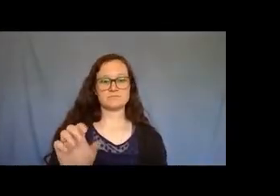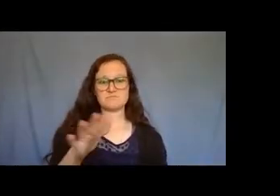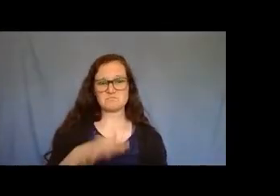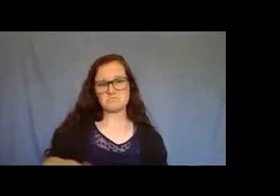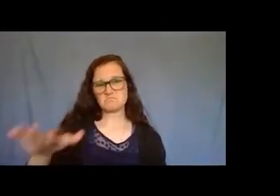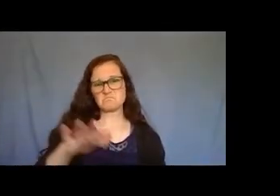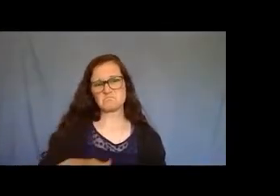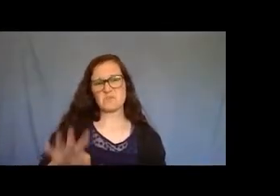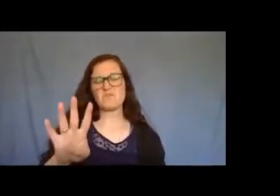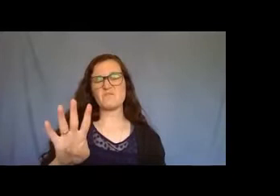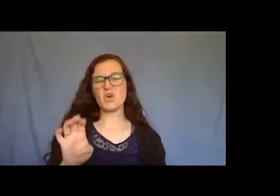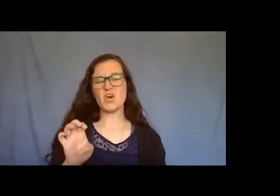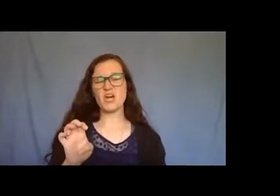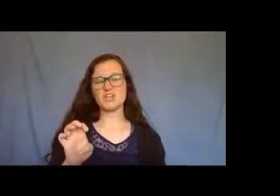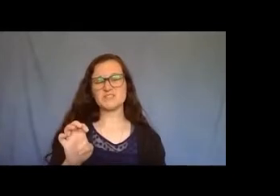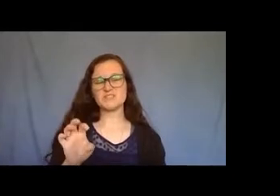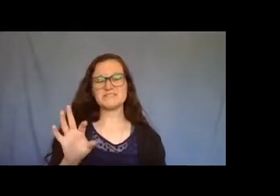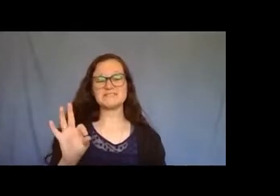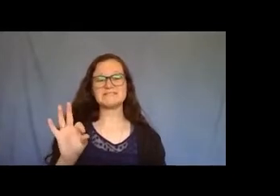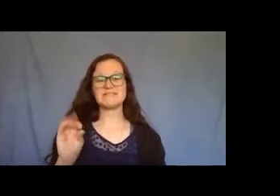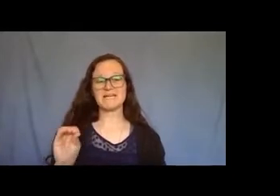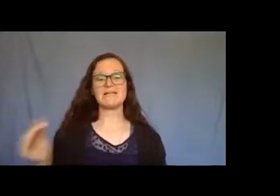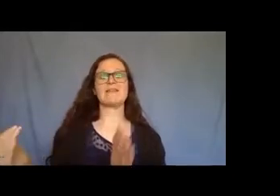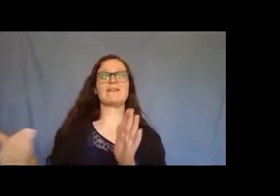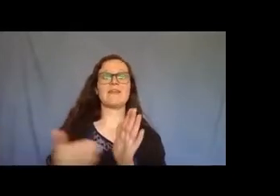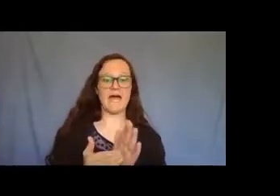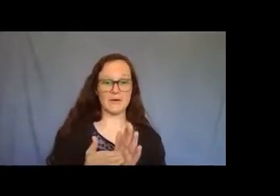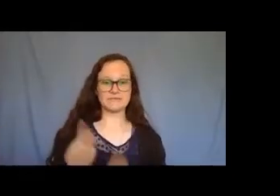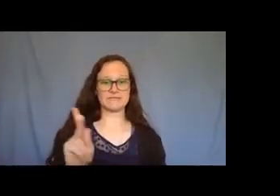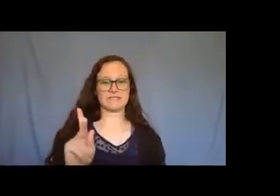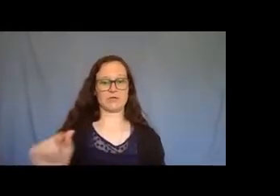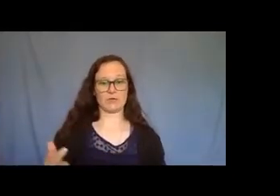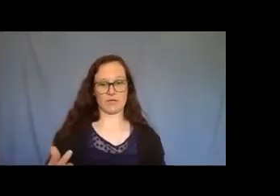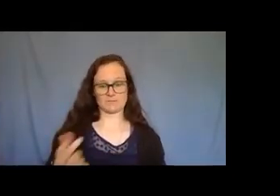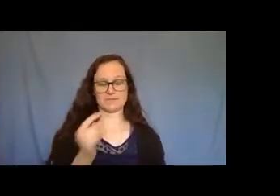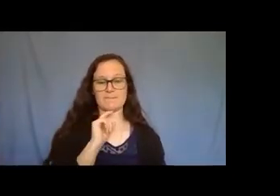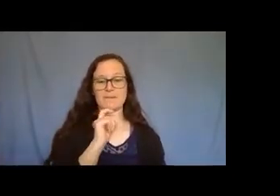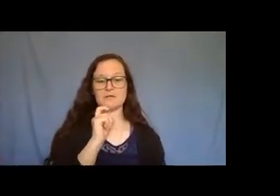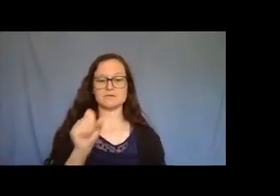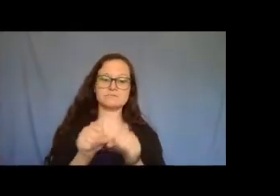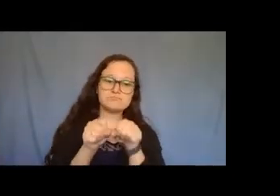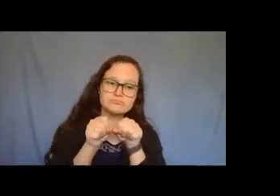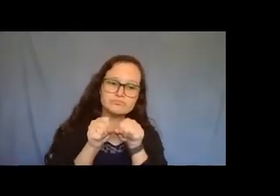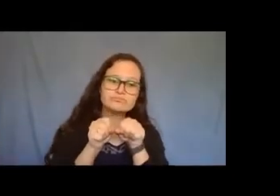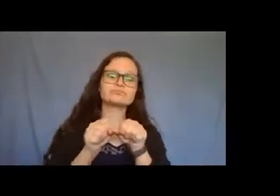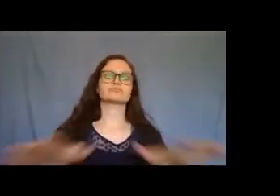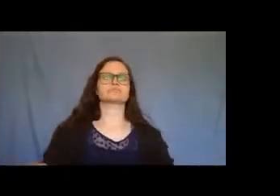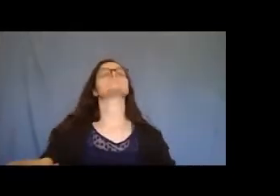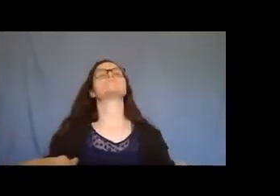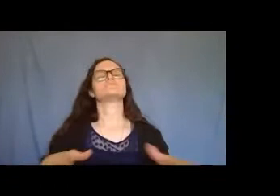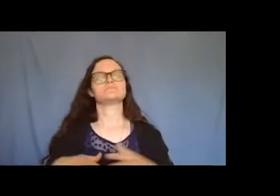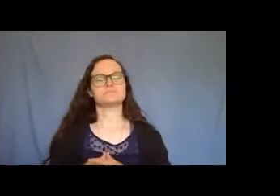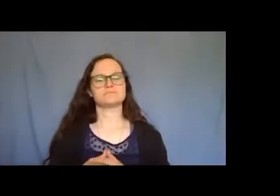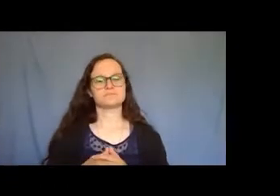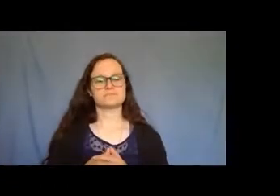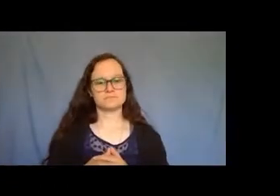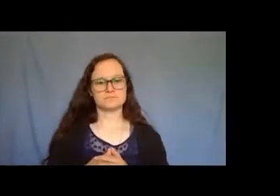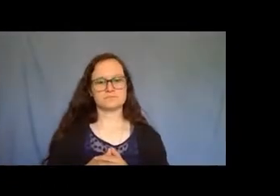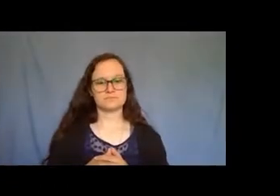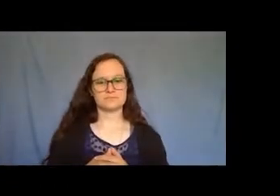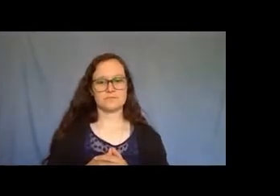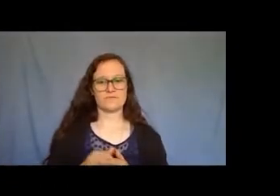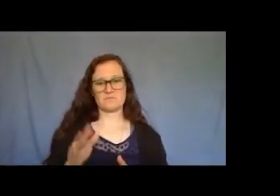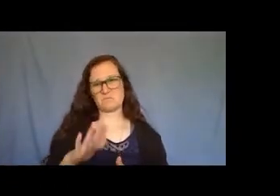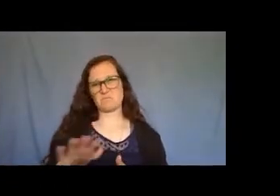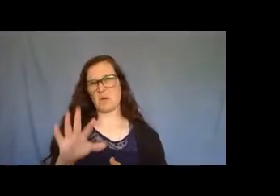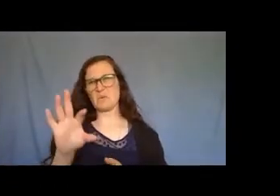490,000 kilograms of metals, mostly iron and aluminum, were released into the Animas River over the 9-hour period following